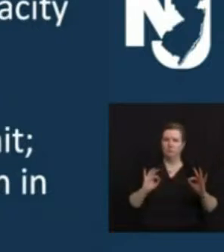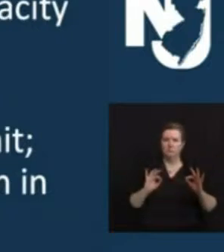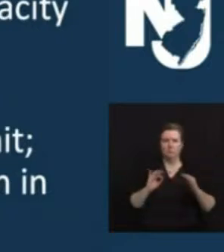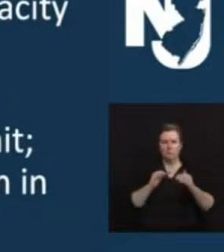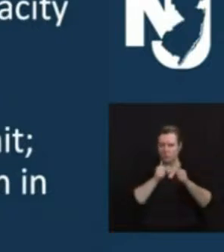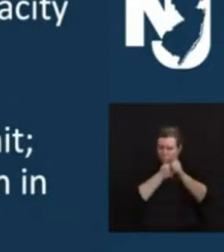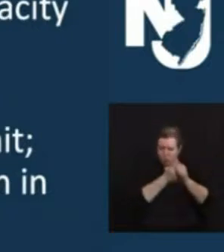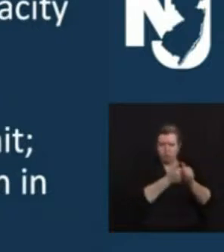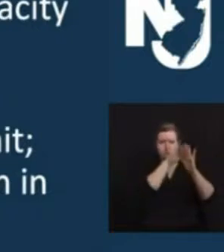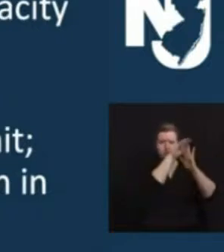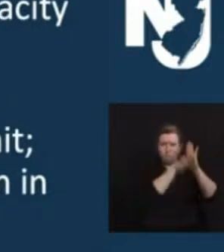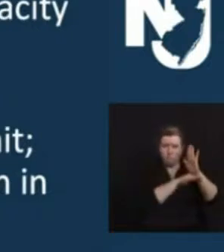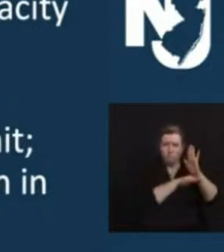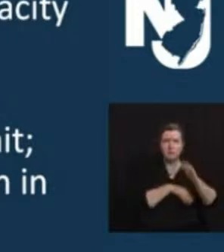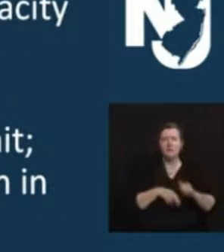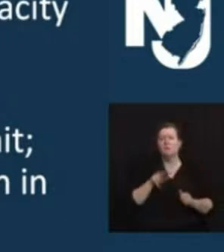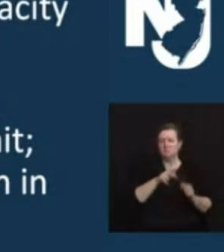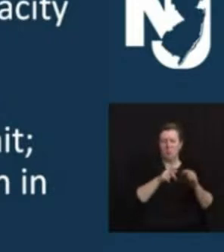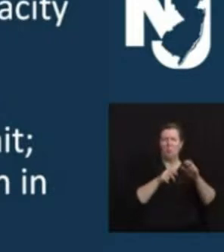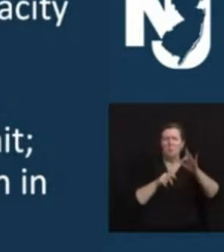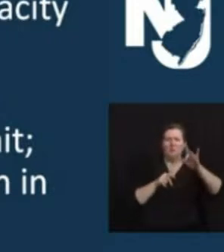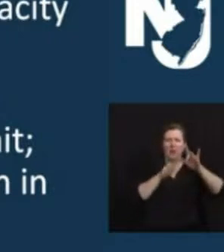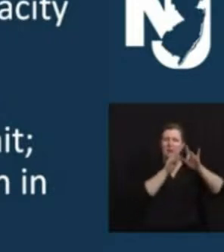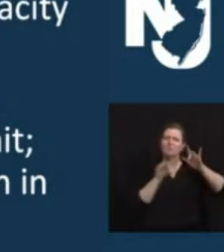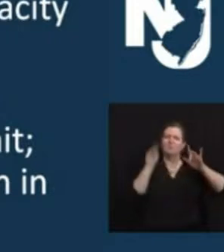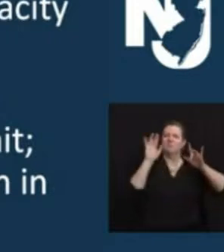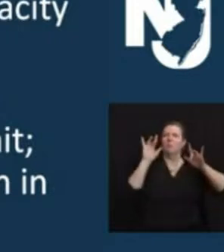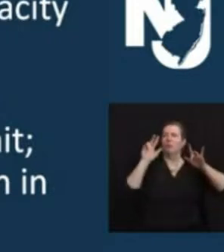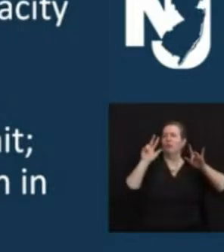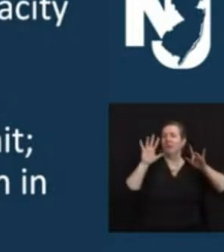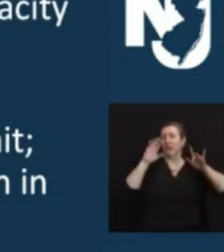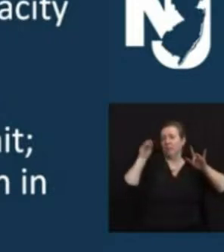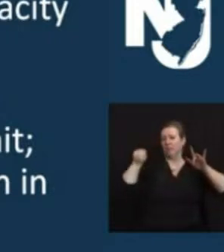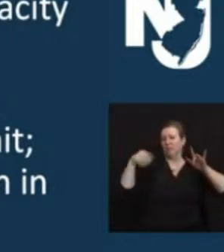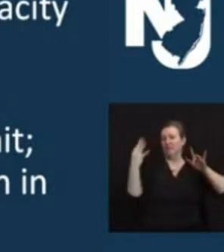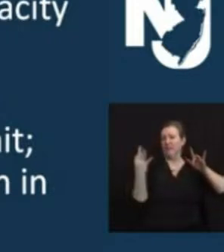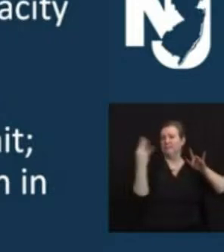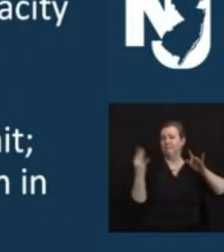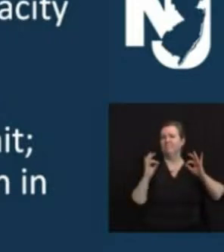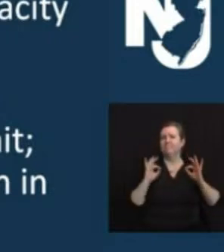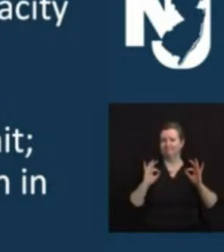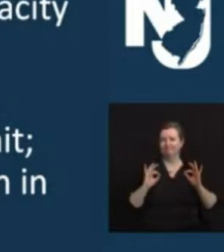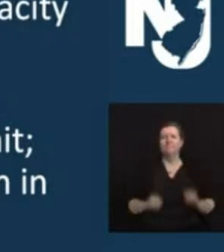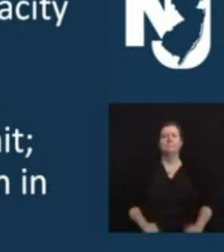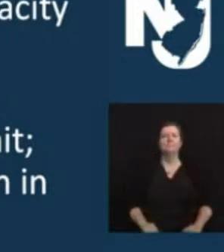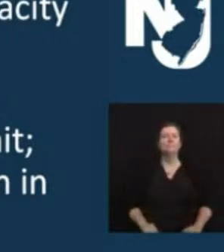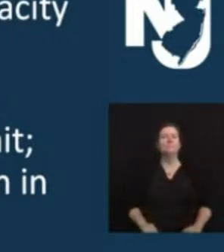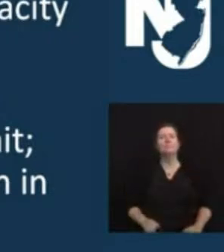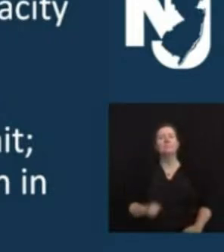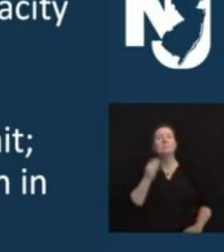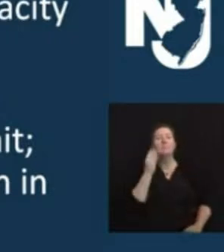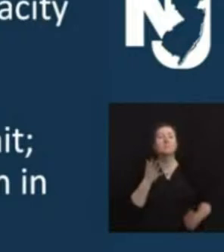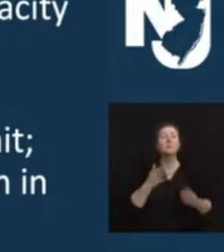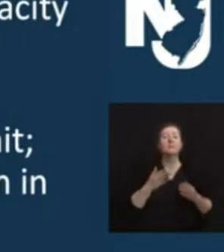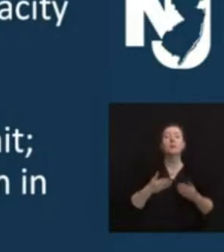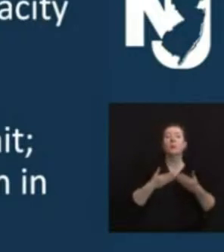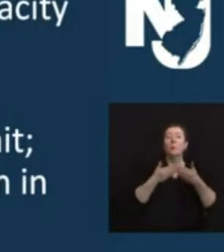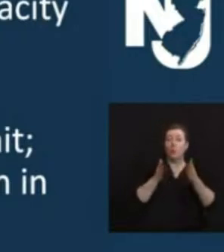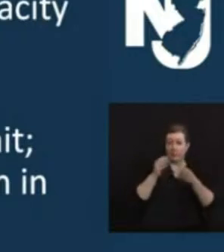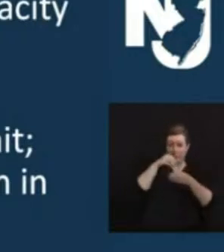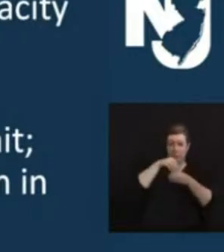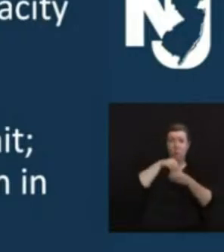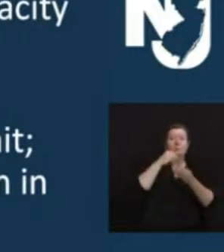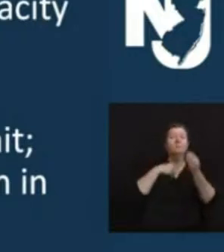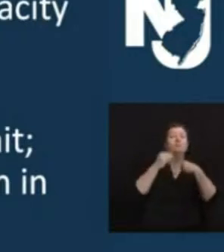expand indoor dining. And let me just say two things on this. We opened indoor dining